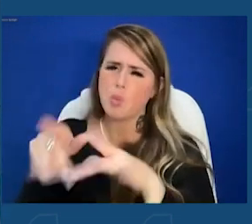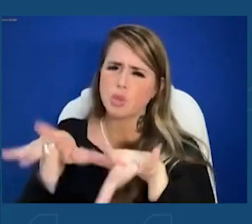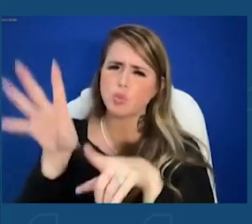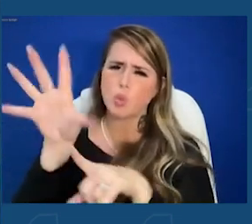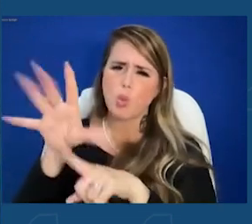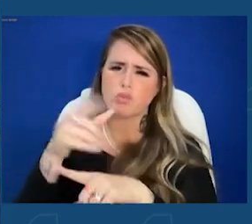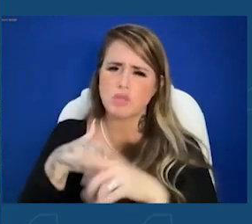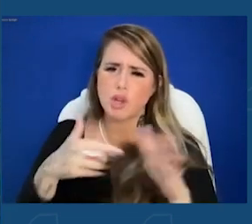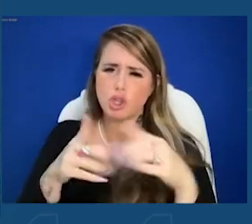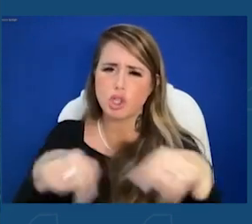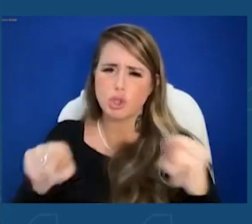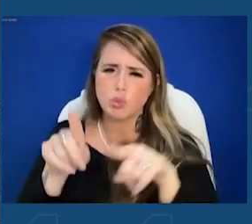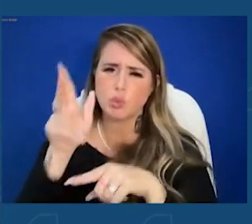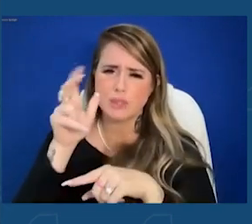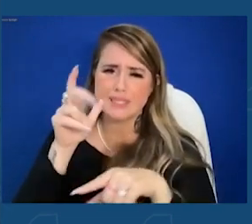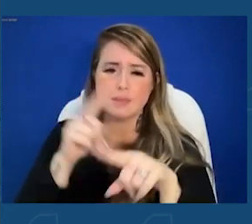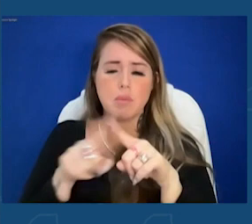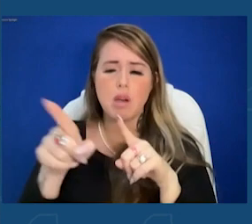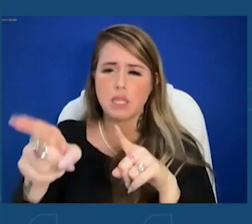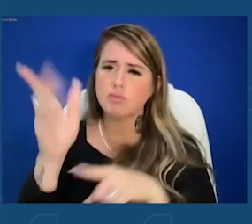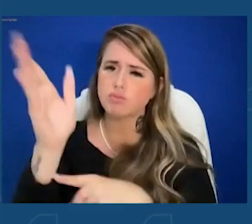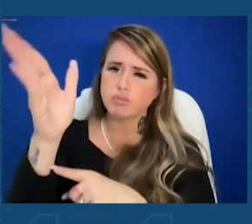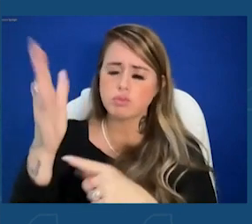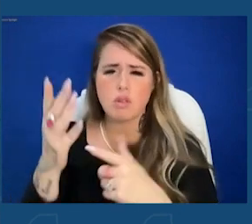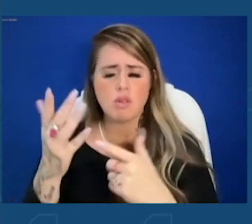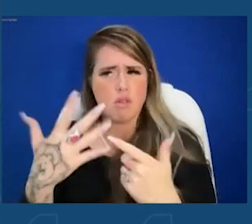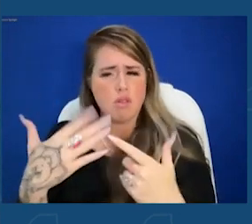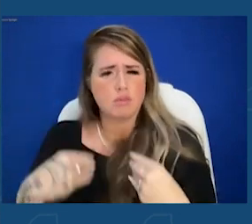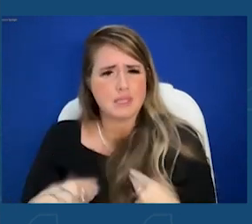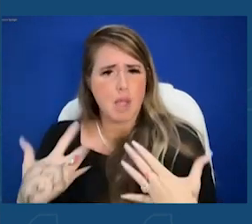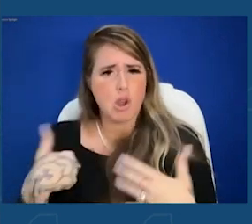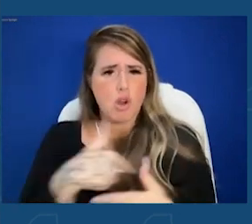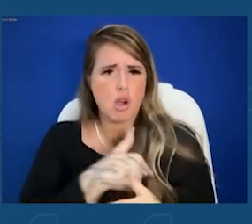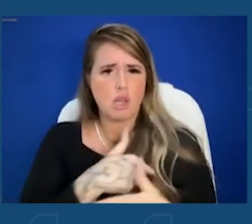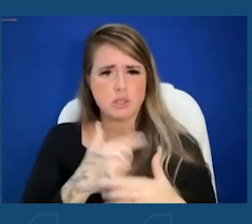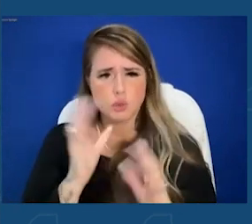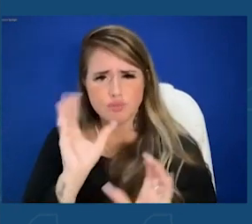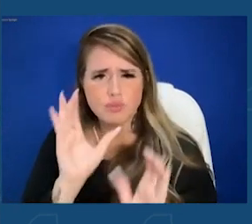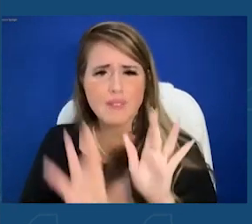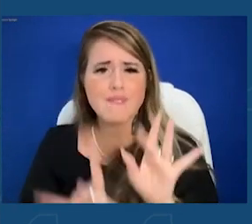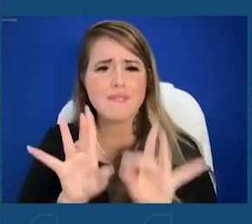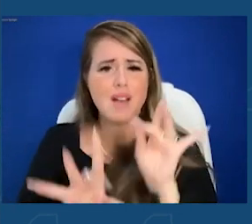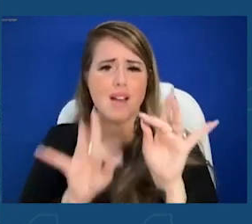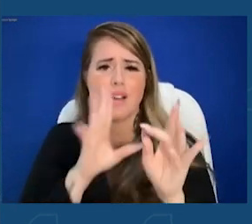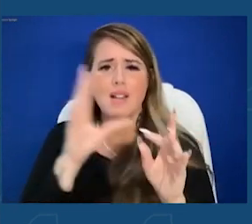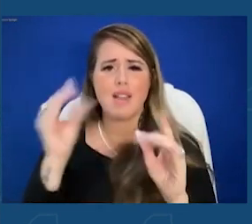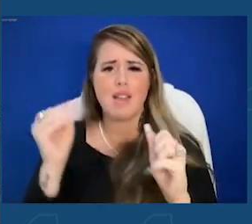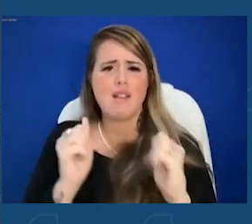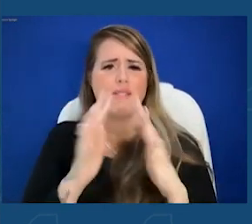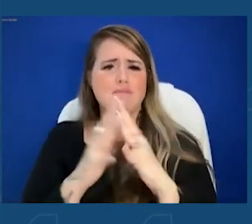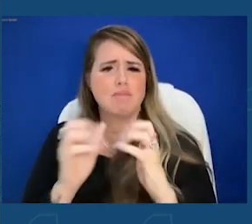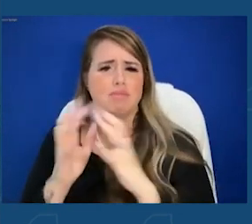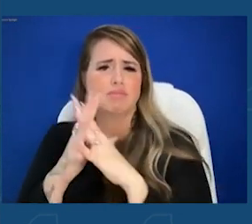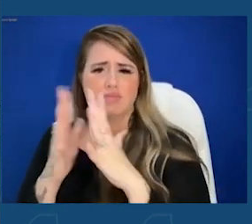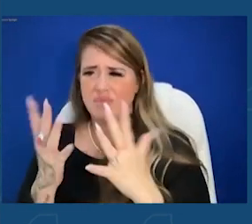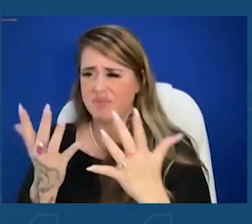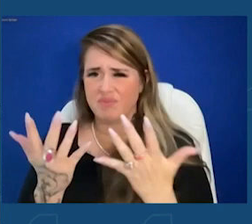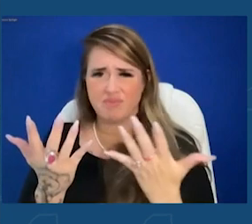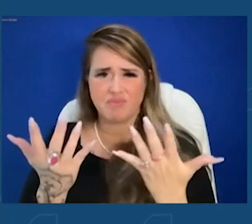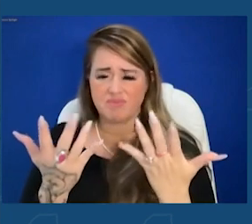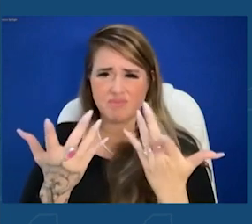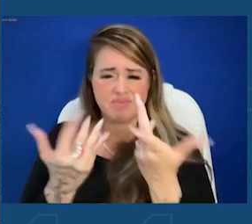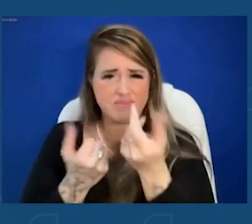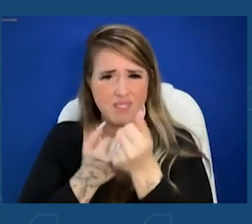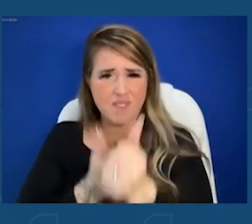an inspiring clarion call to find and build on the very best of every person in the state and